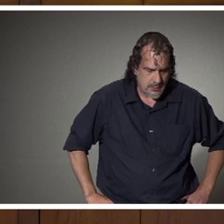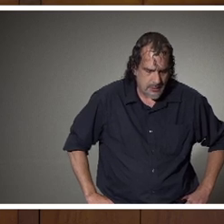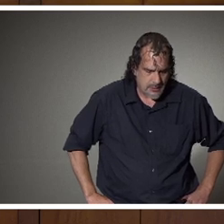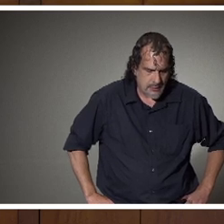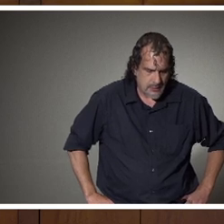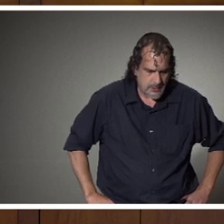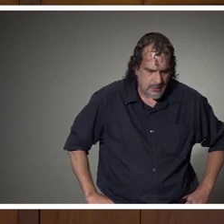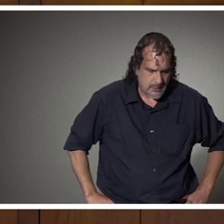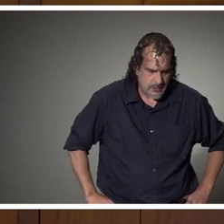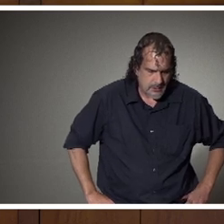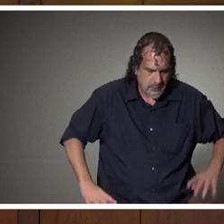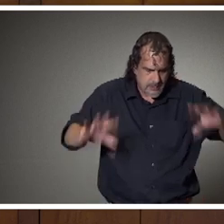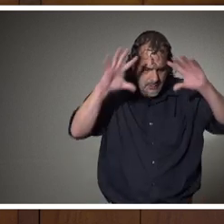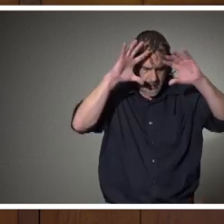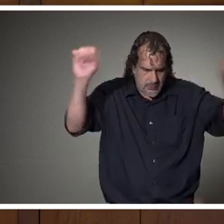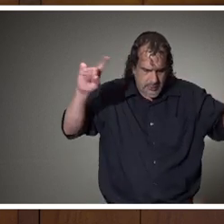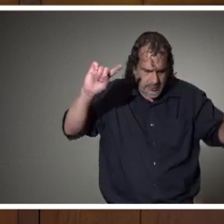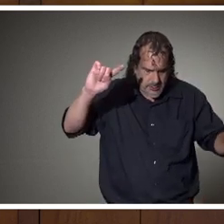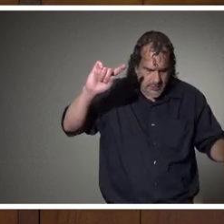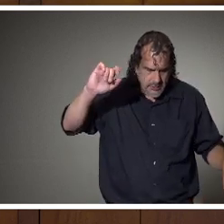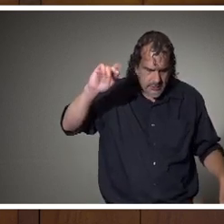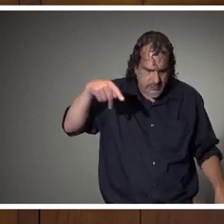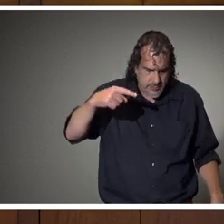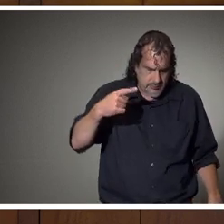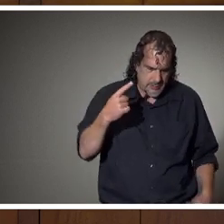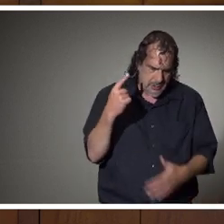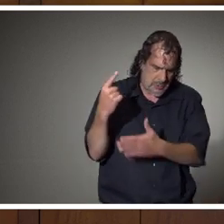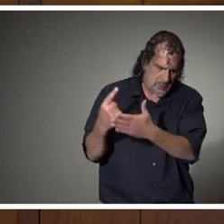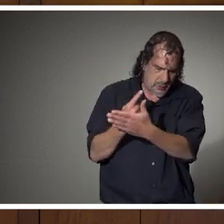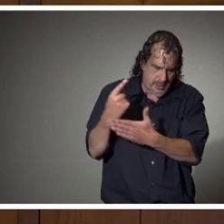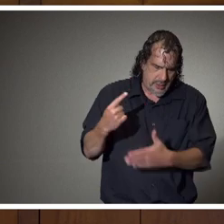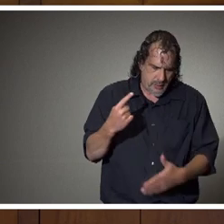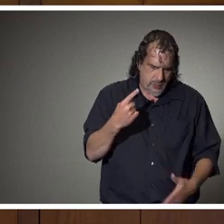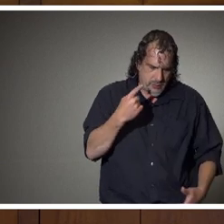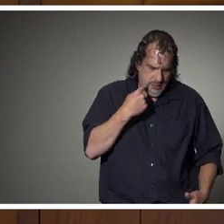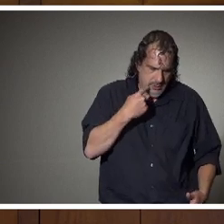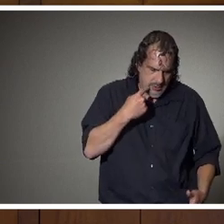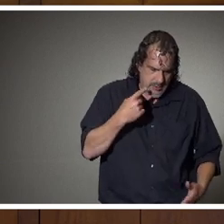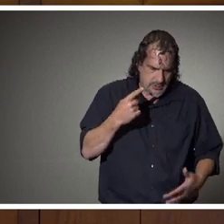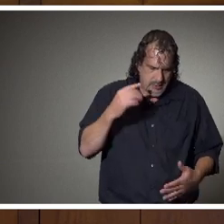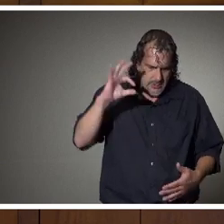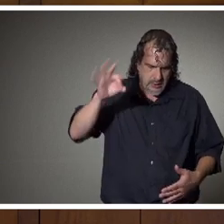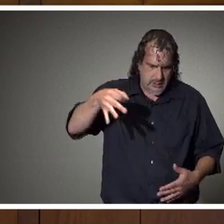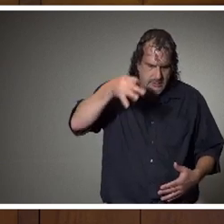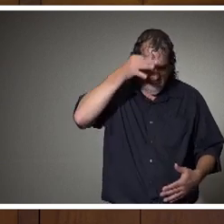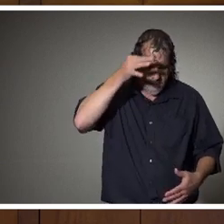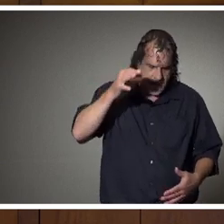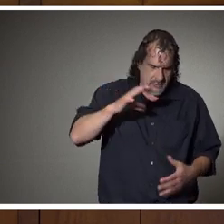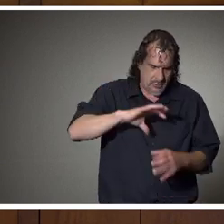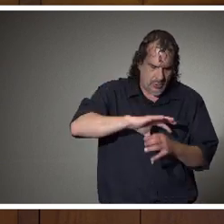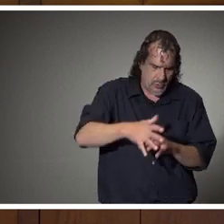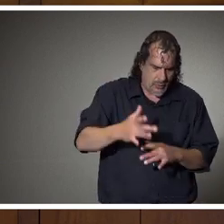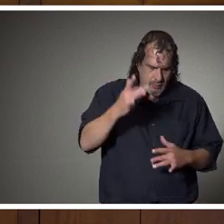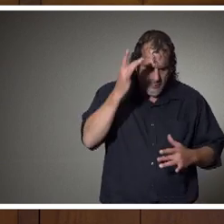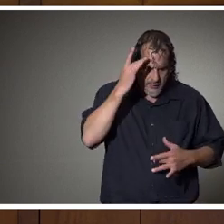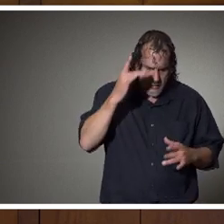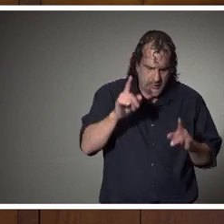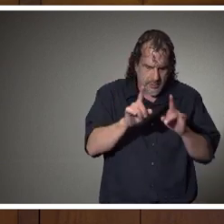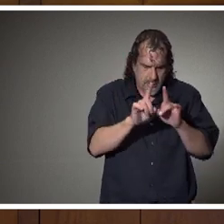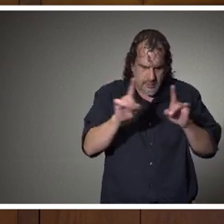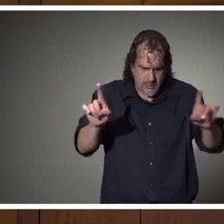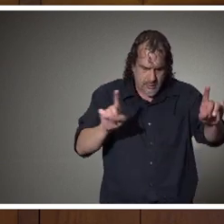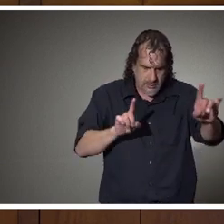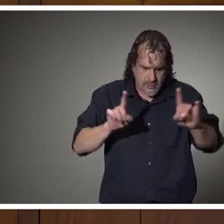Governor, President Trump just an hour or so ago said that the federal government's coronavirus social